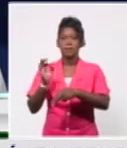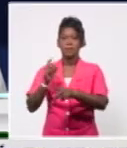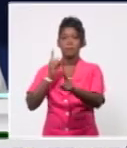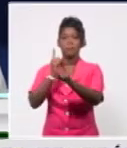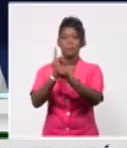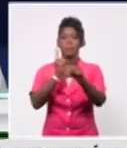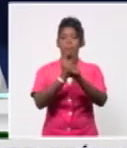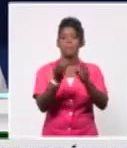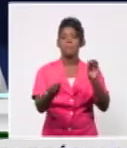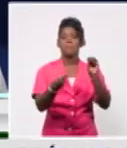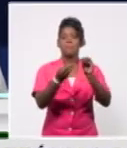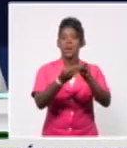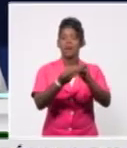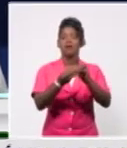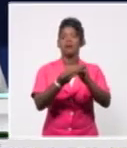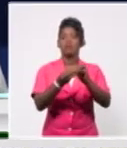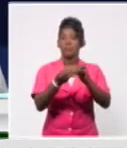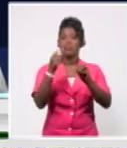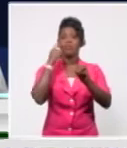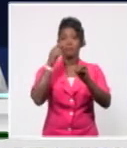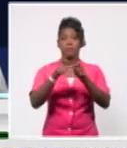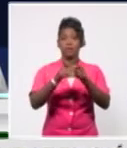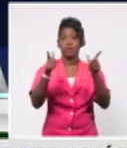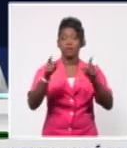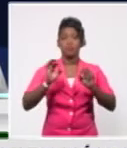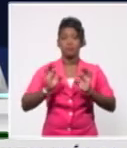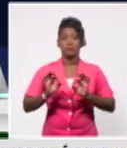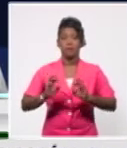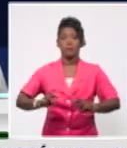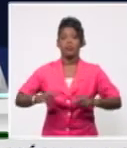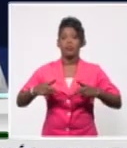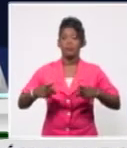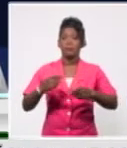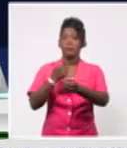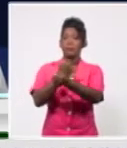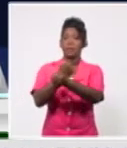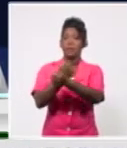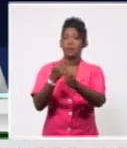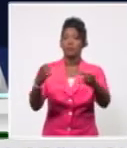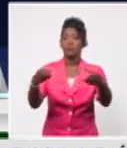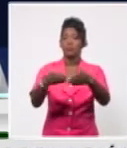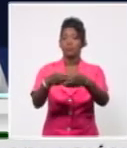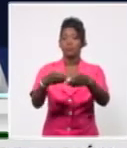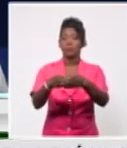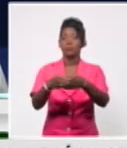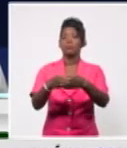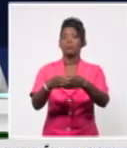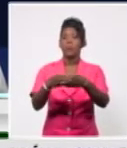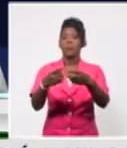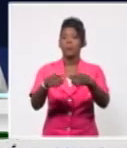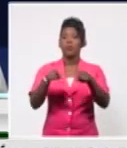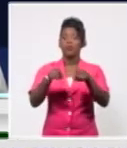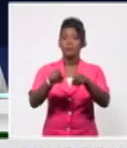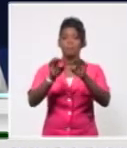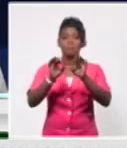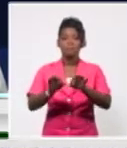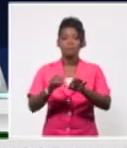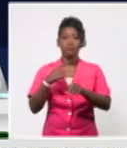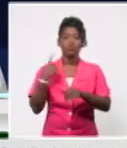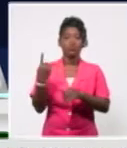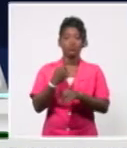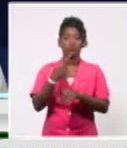433. Of the 60 diagnosed cases yesterday, 20 are male